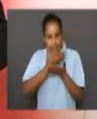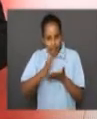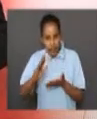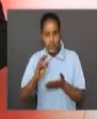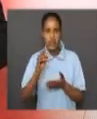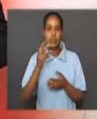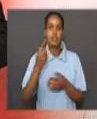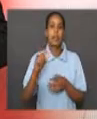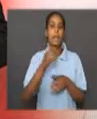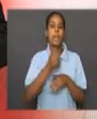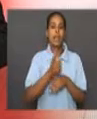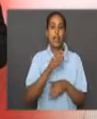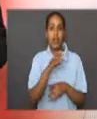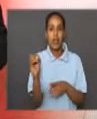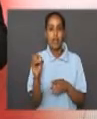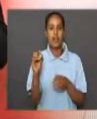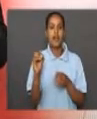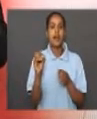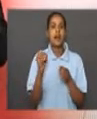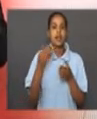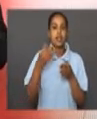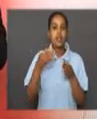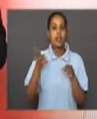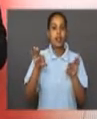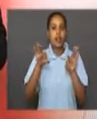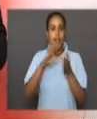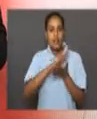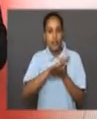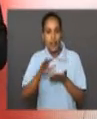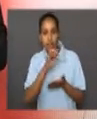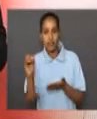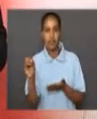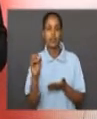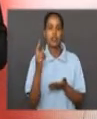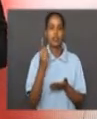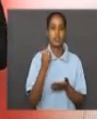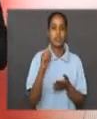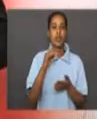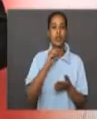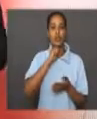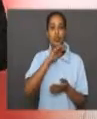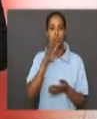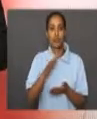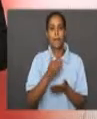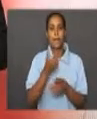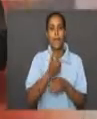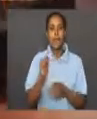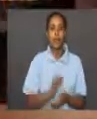extracting the metal, and refining or purifying the crude metal.